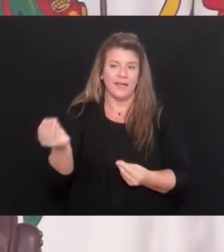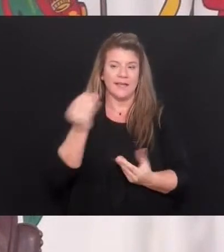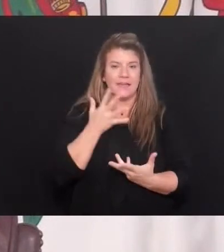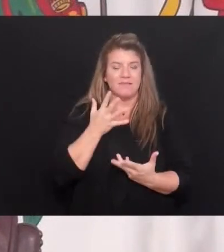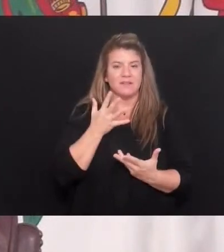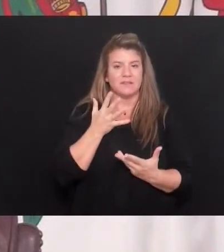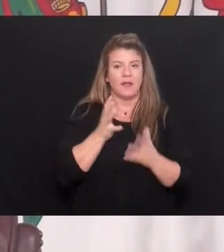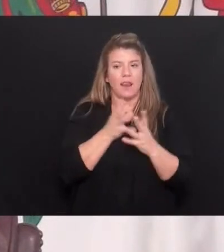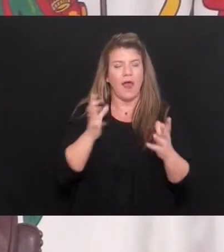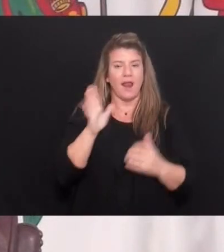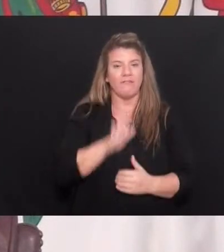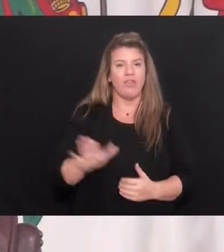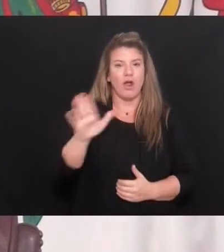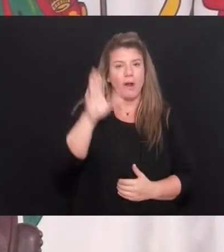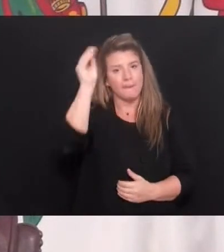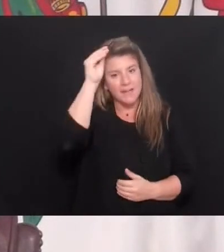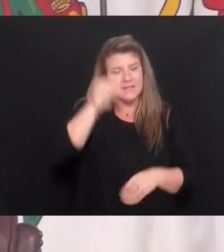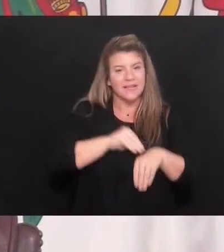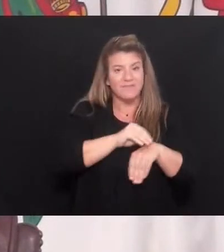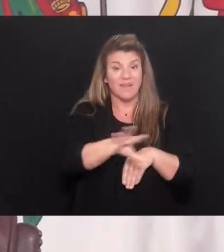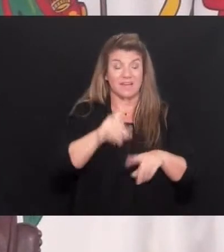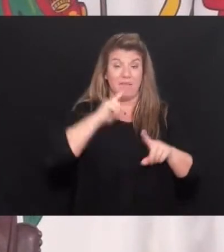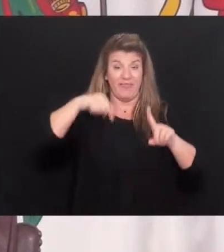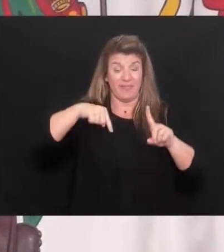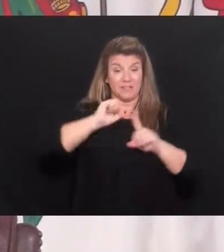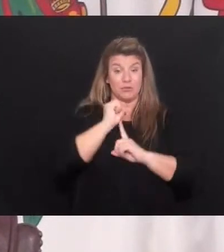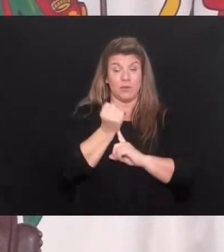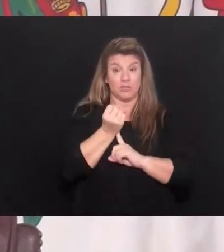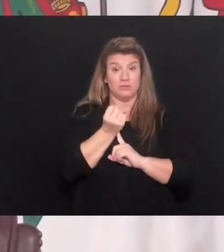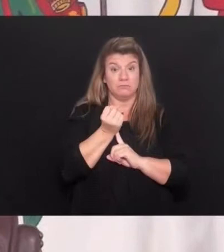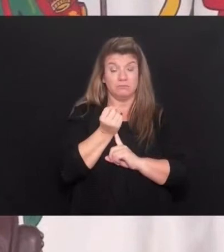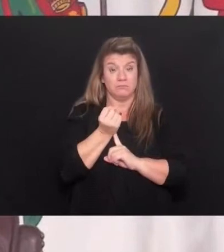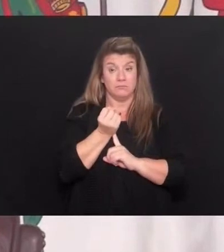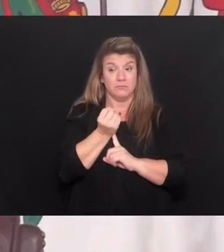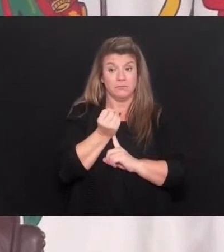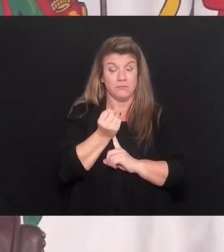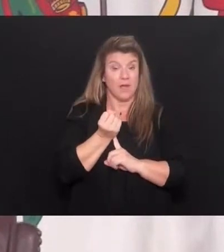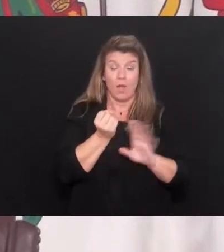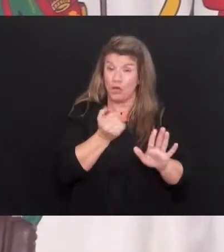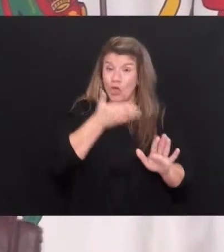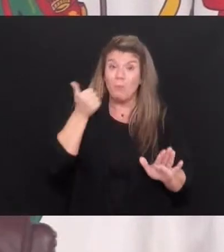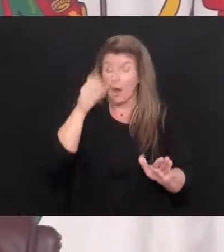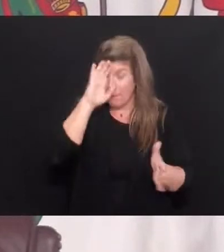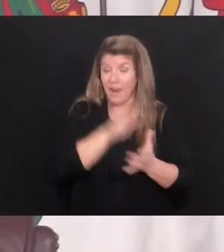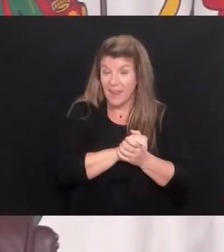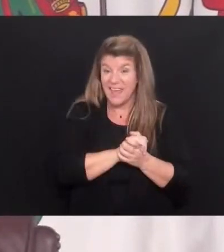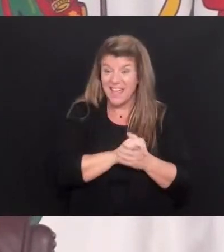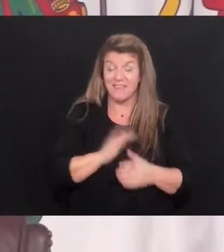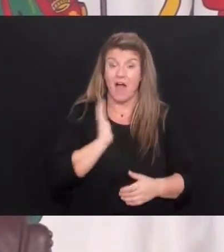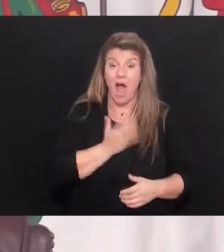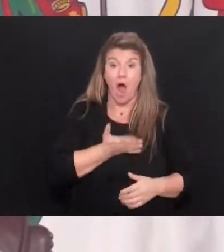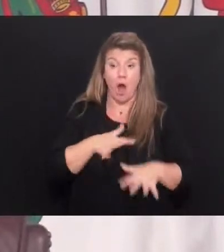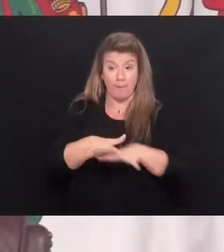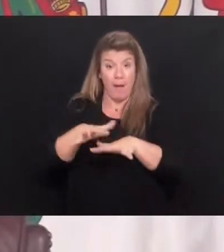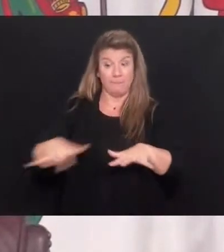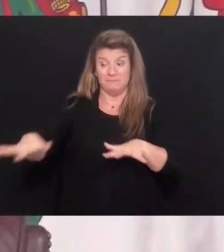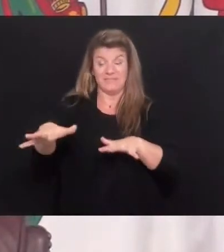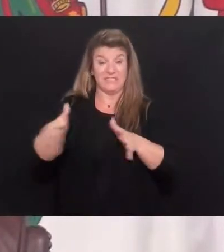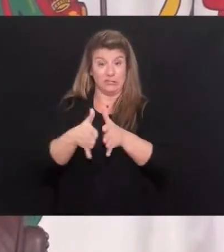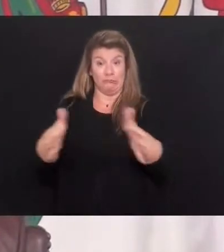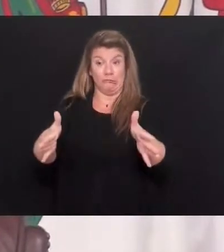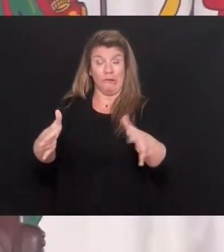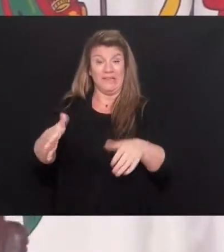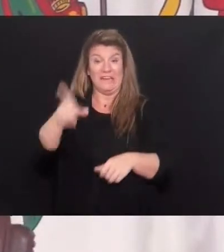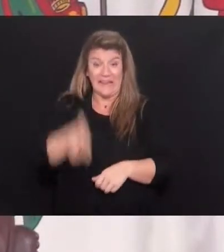every way here, but in this situation, Charles, you better believe that our general public is in bad need of the